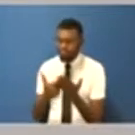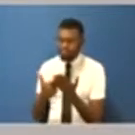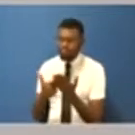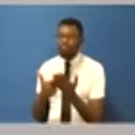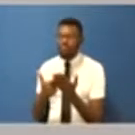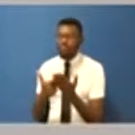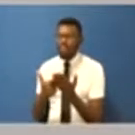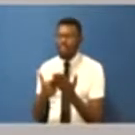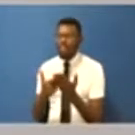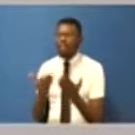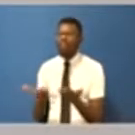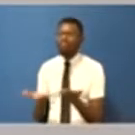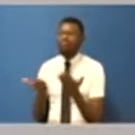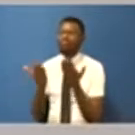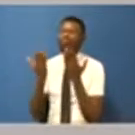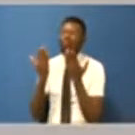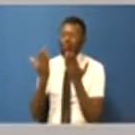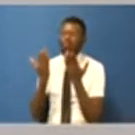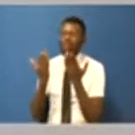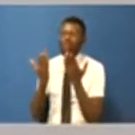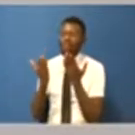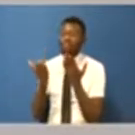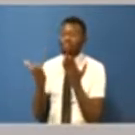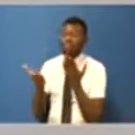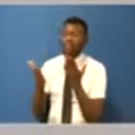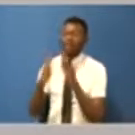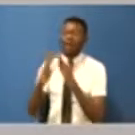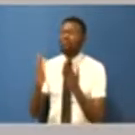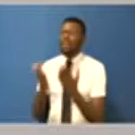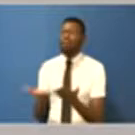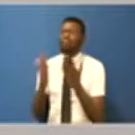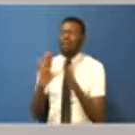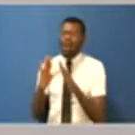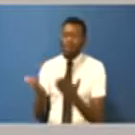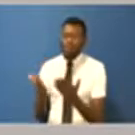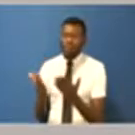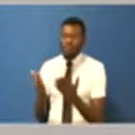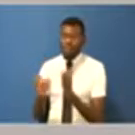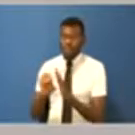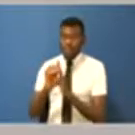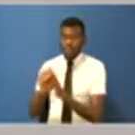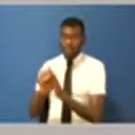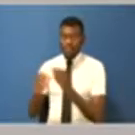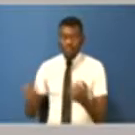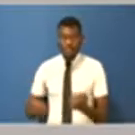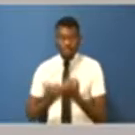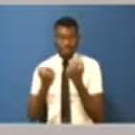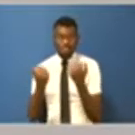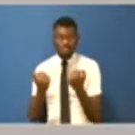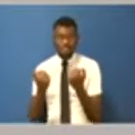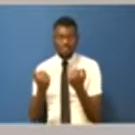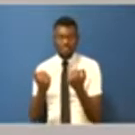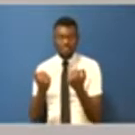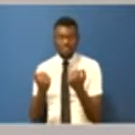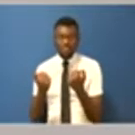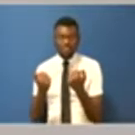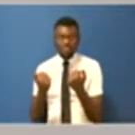can be able to improve what is already there for example if i take